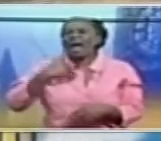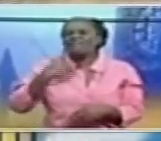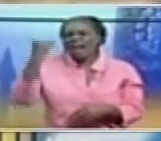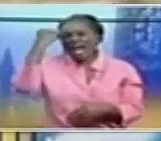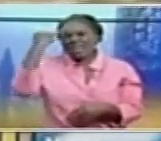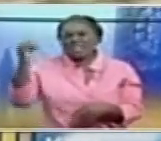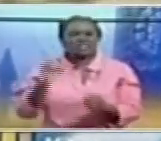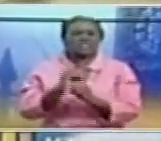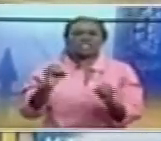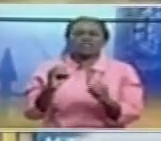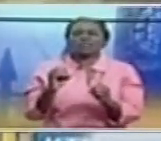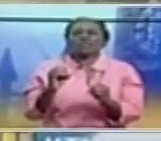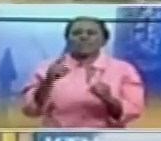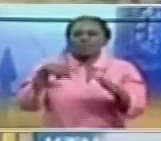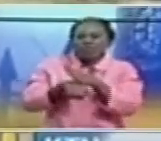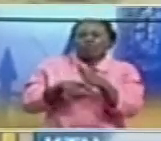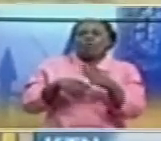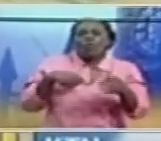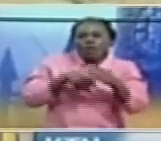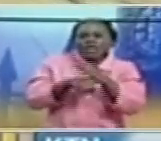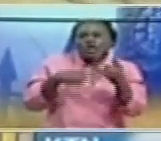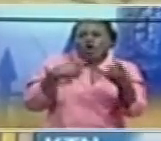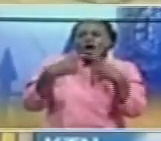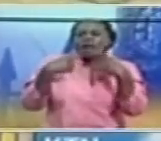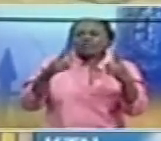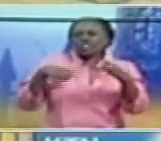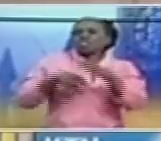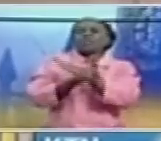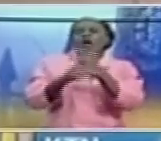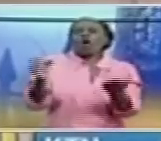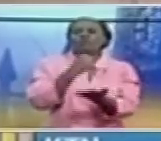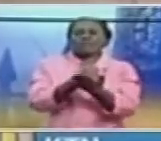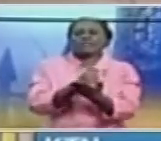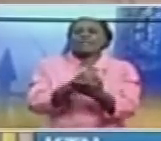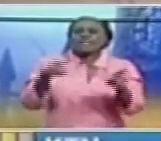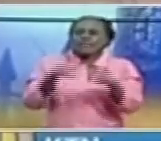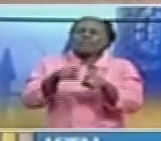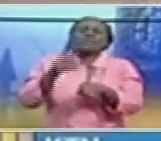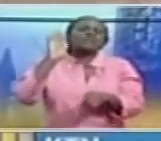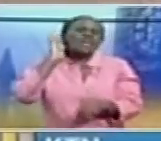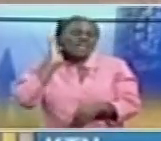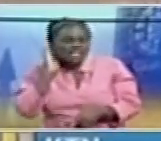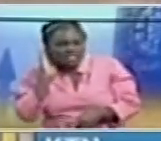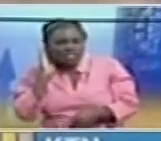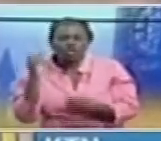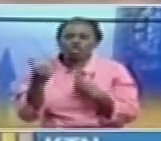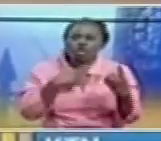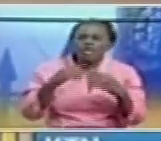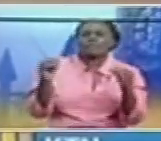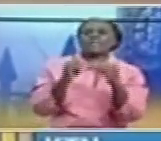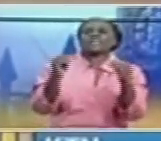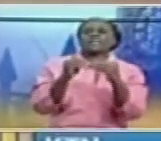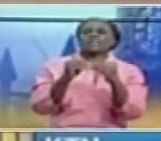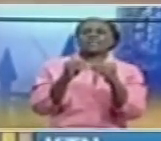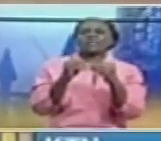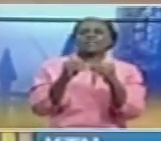what not walking into an office unannounced means. He just shows up. He even listens in on staff briefing meetings. He walks